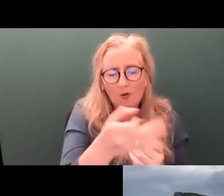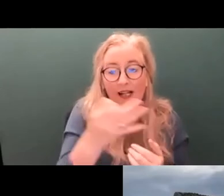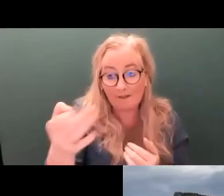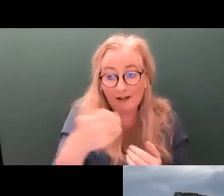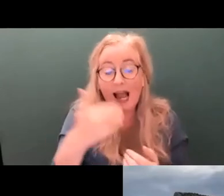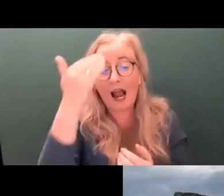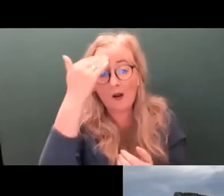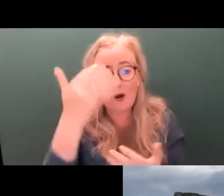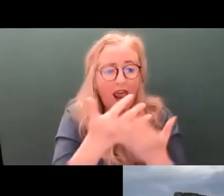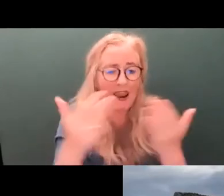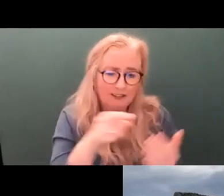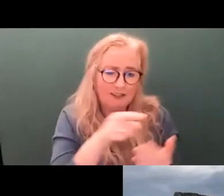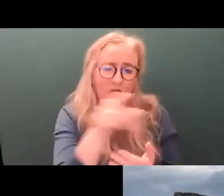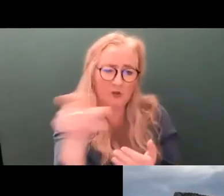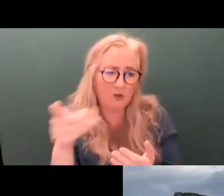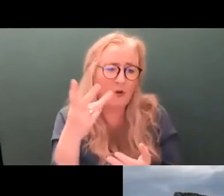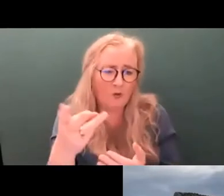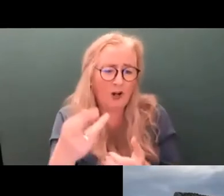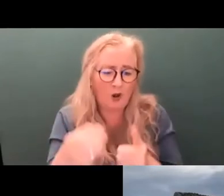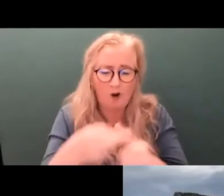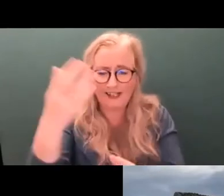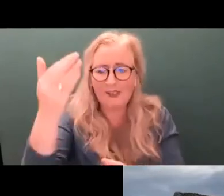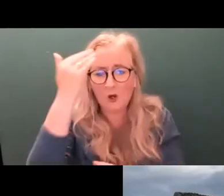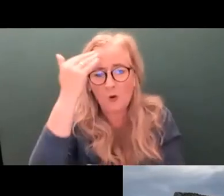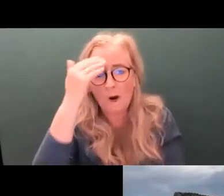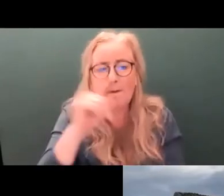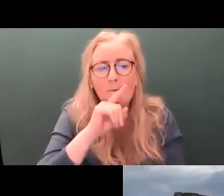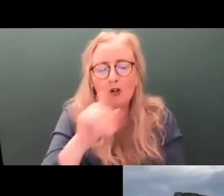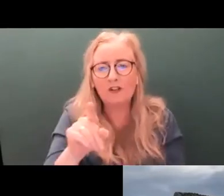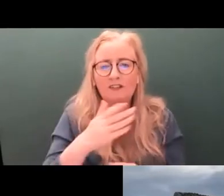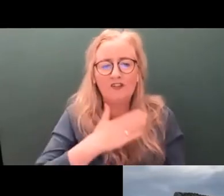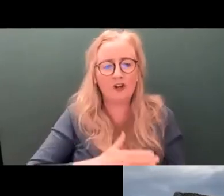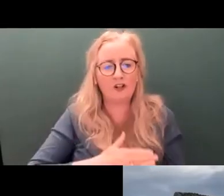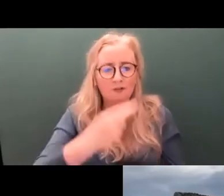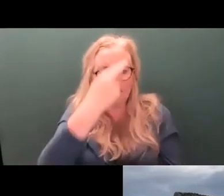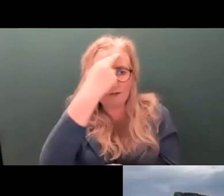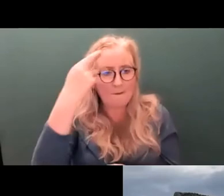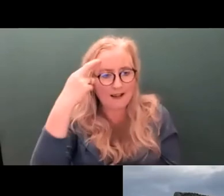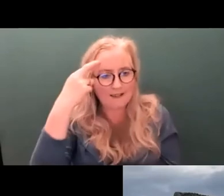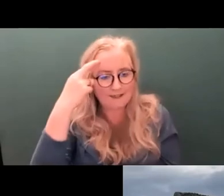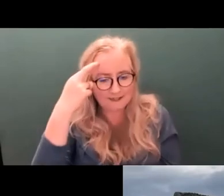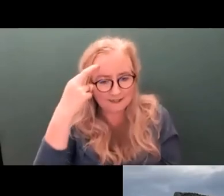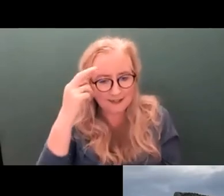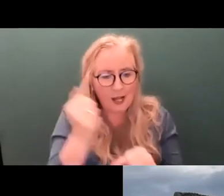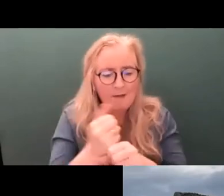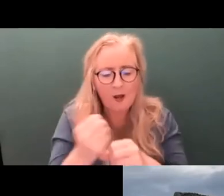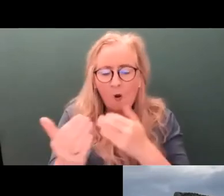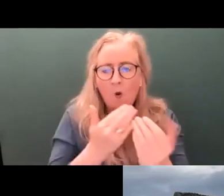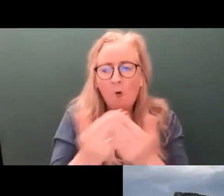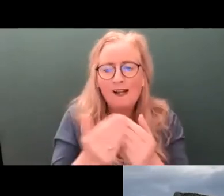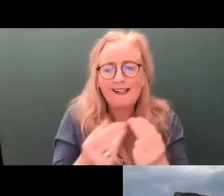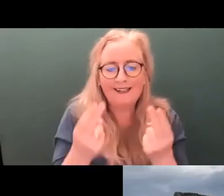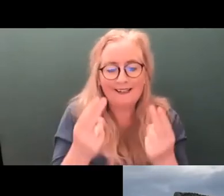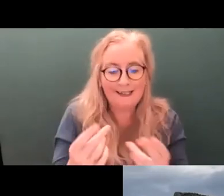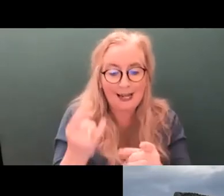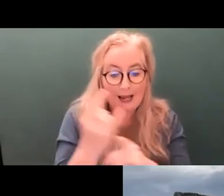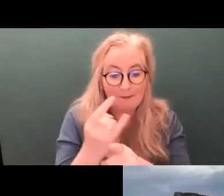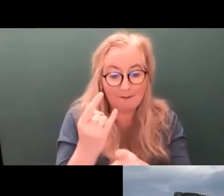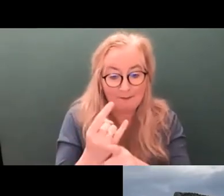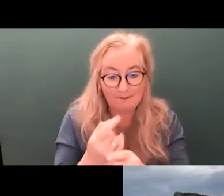our audience will know some of that already, but just to remind them about what would be helpful here.